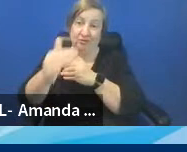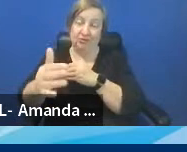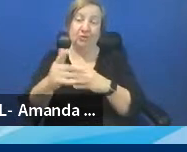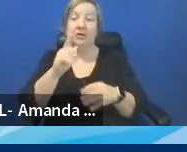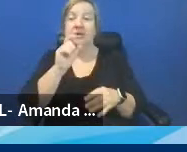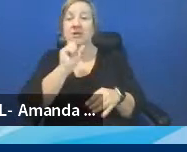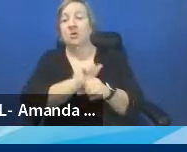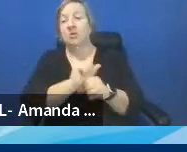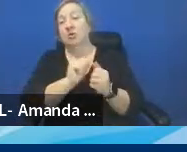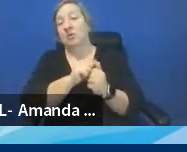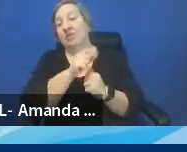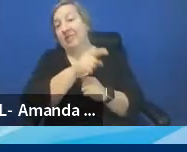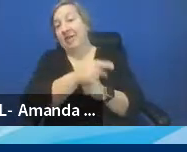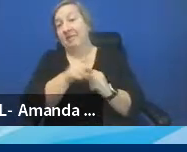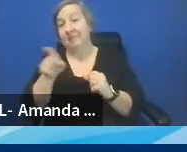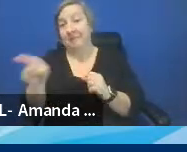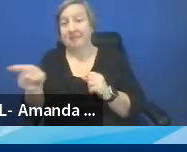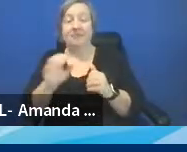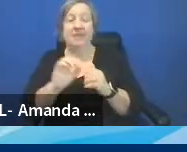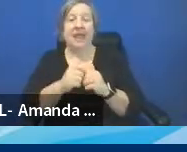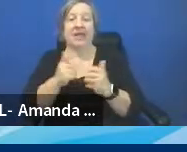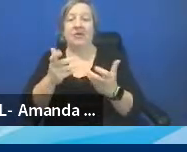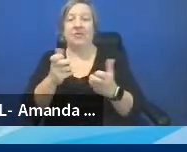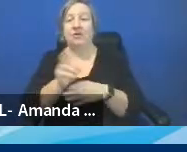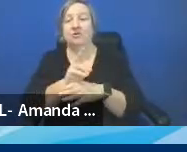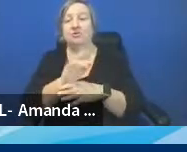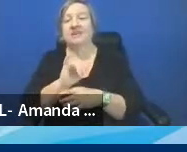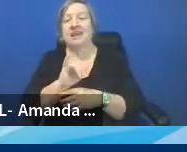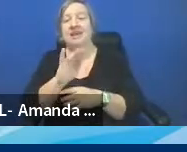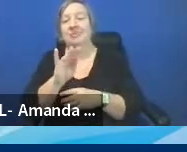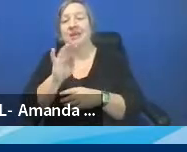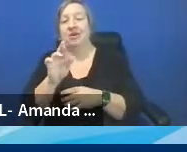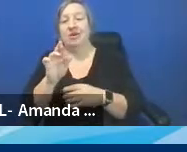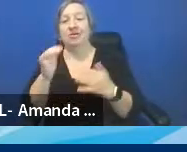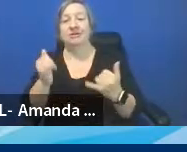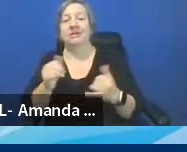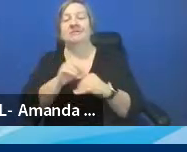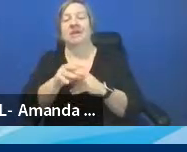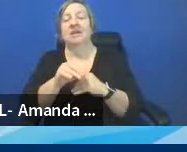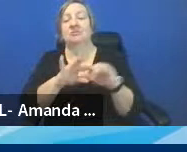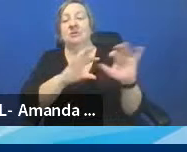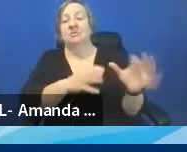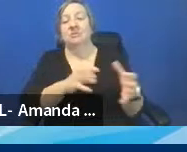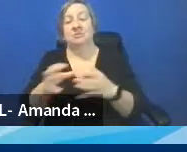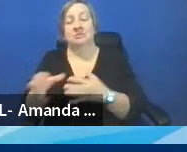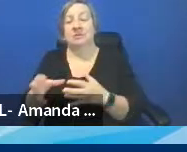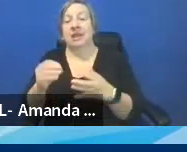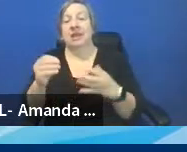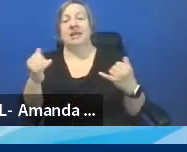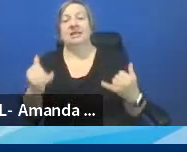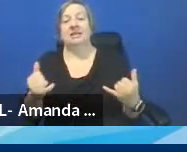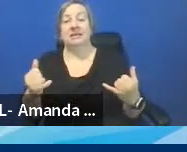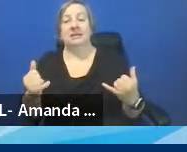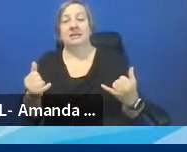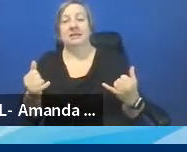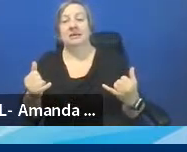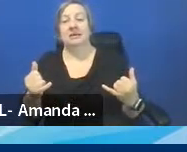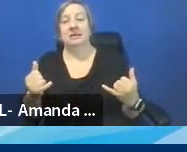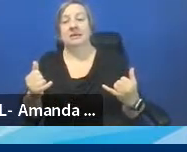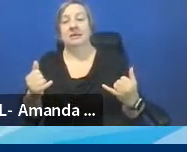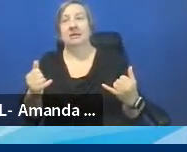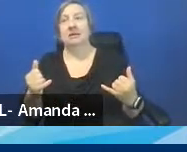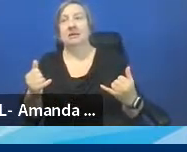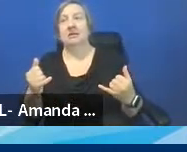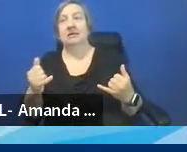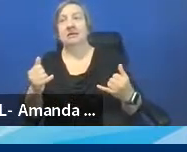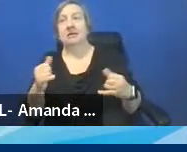them on how they want to use IBR's existing advisory bodies and existing, I guess, channels